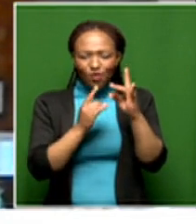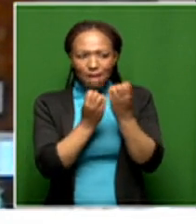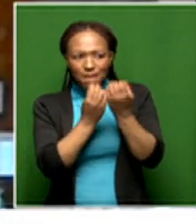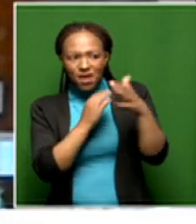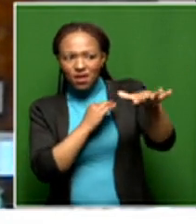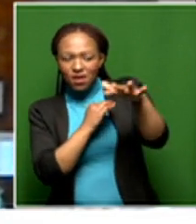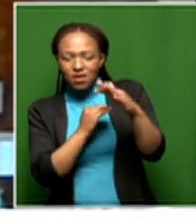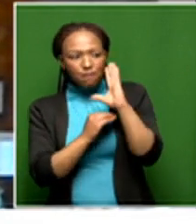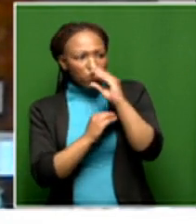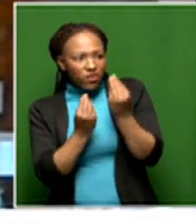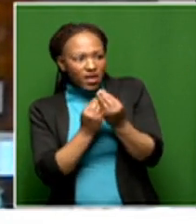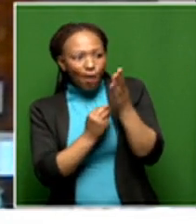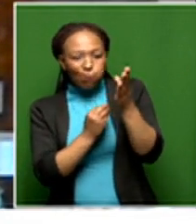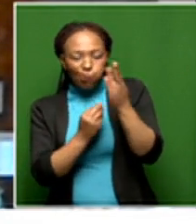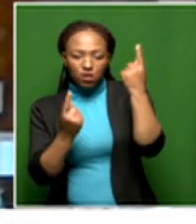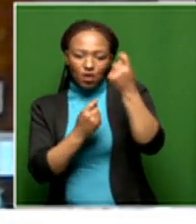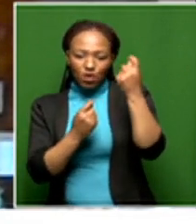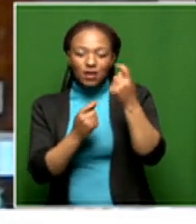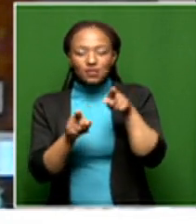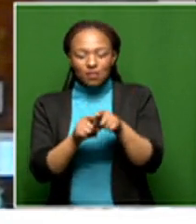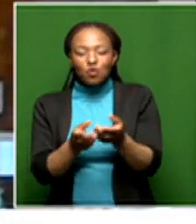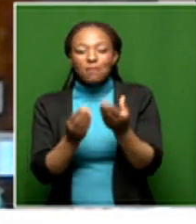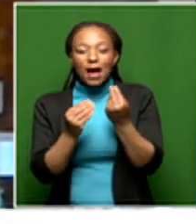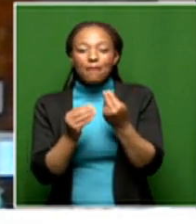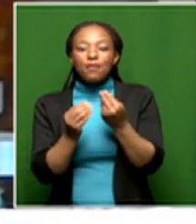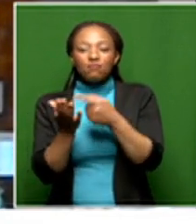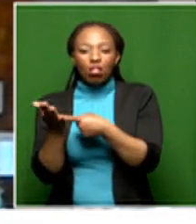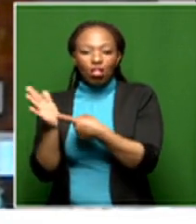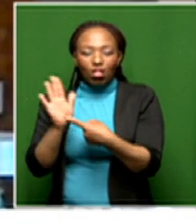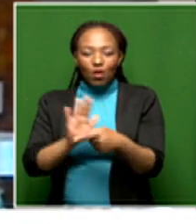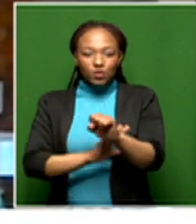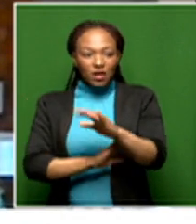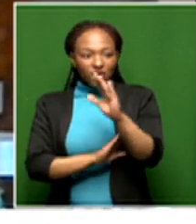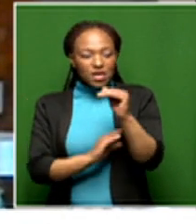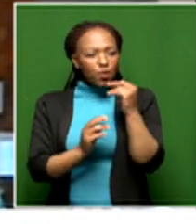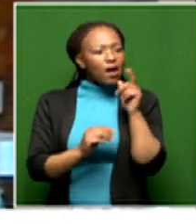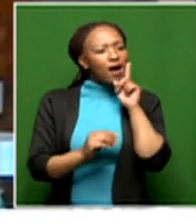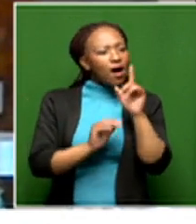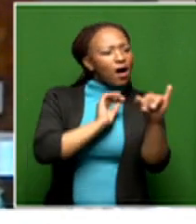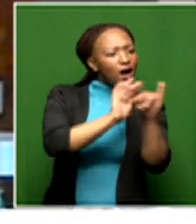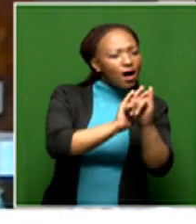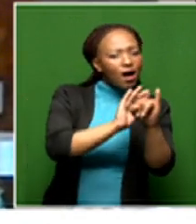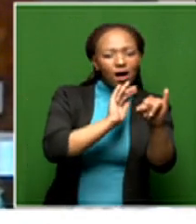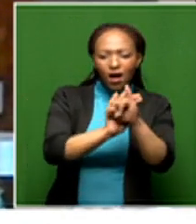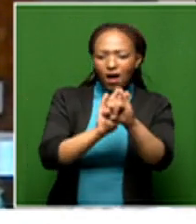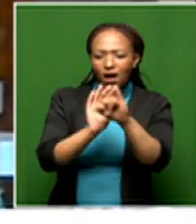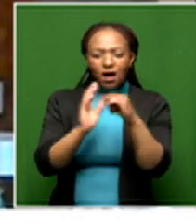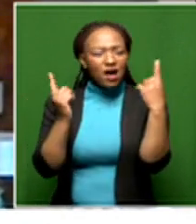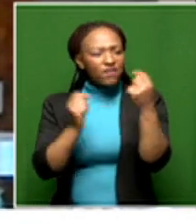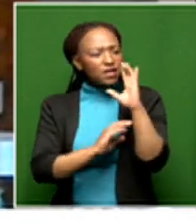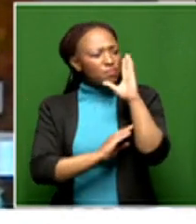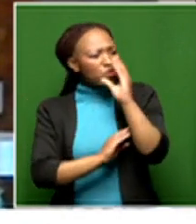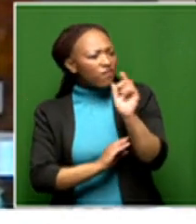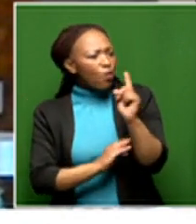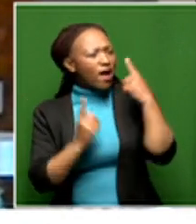also get, their time in the sun, as it were, for South Africans to discover those small villages, full dorpies, rural